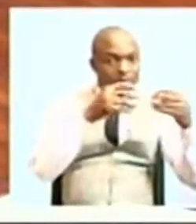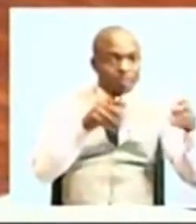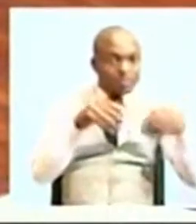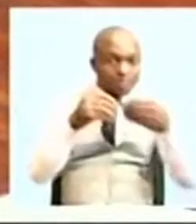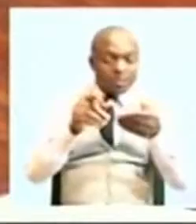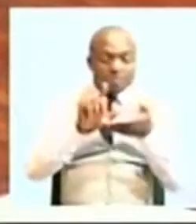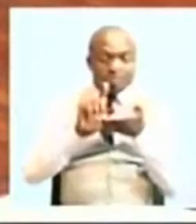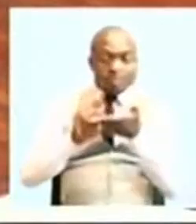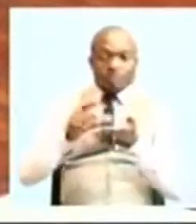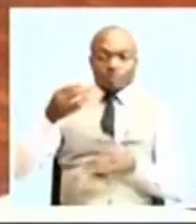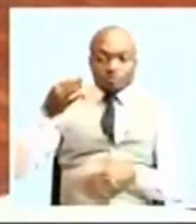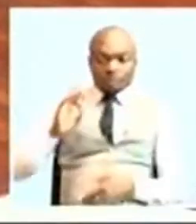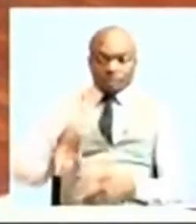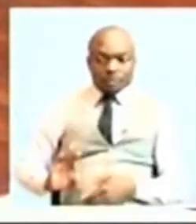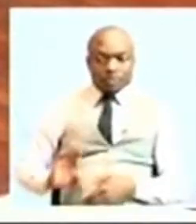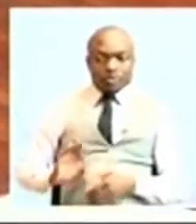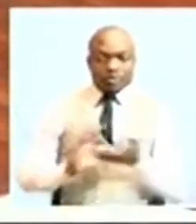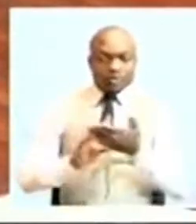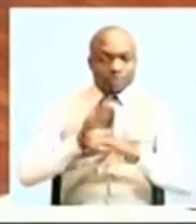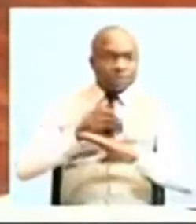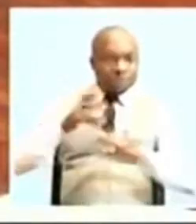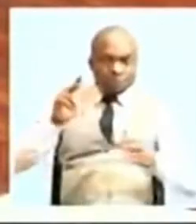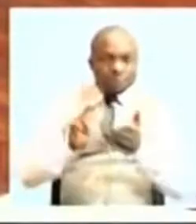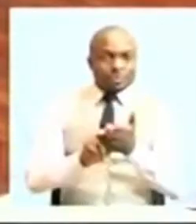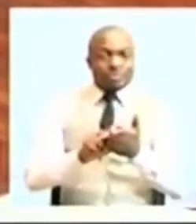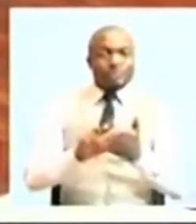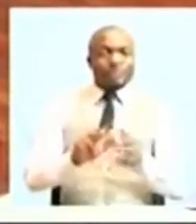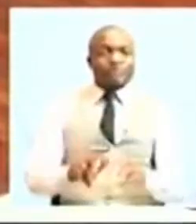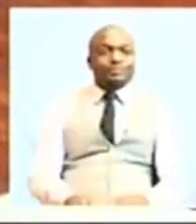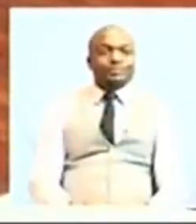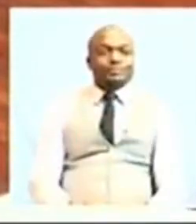to beneficiaries once approvals are secured.